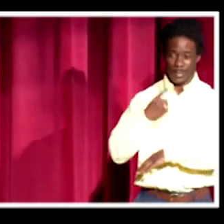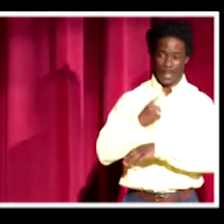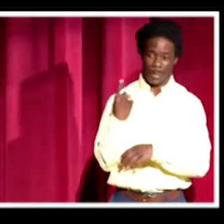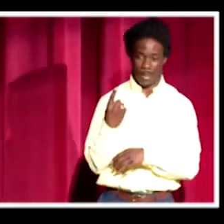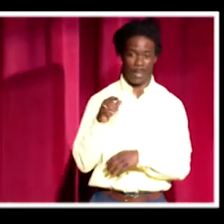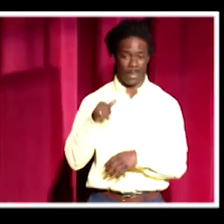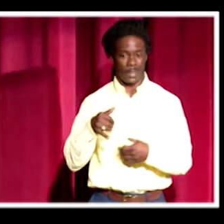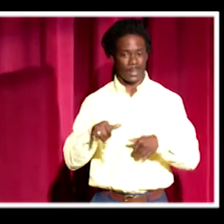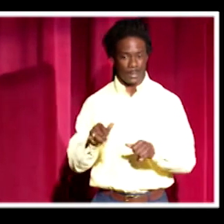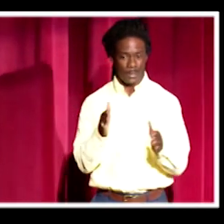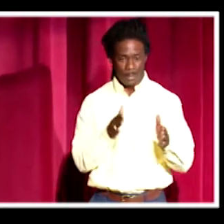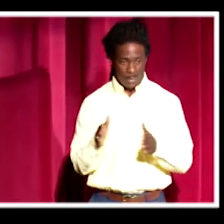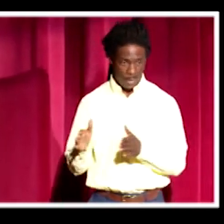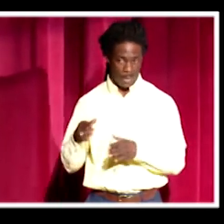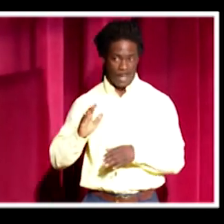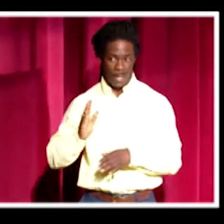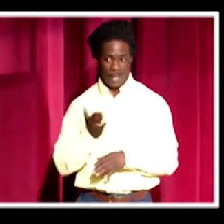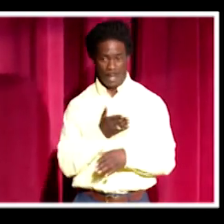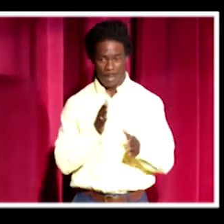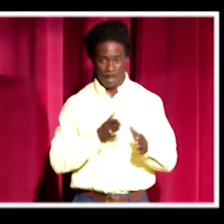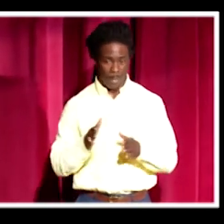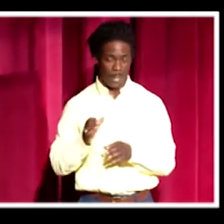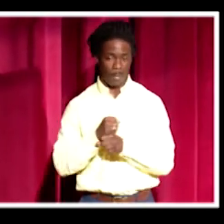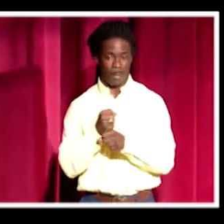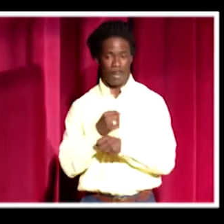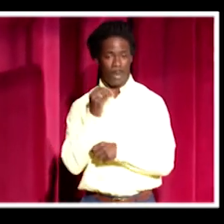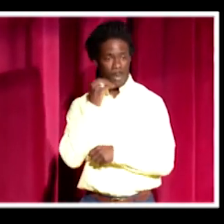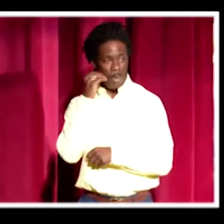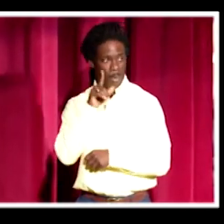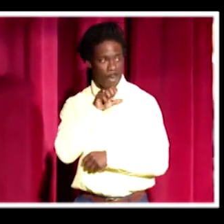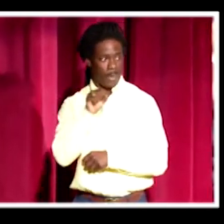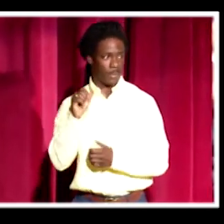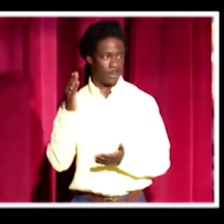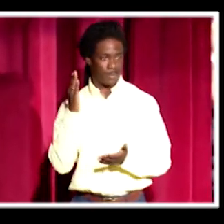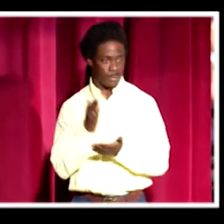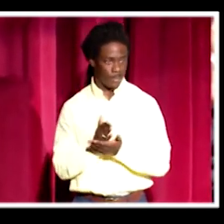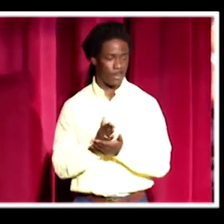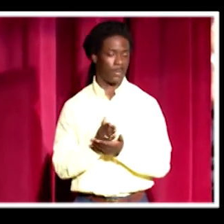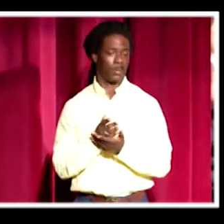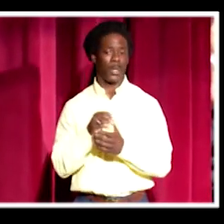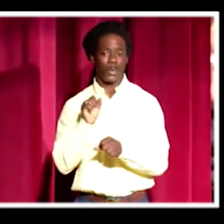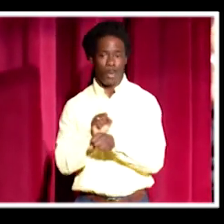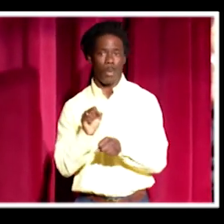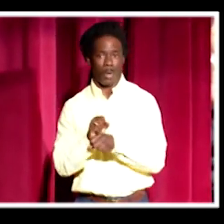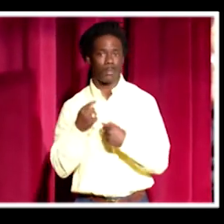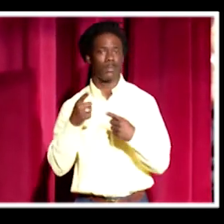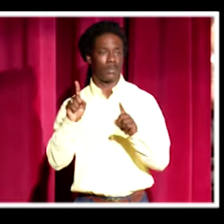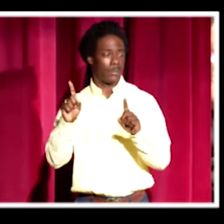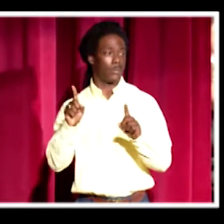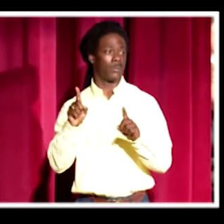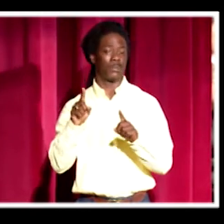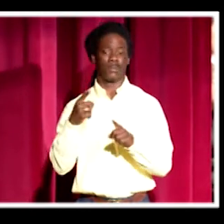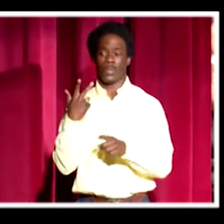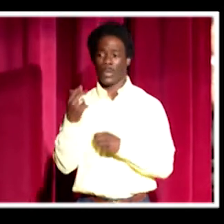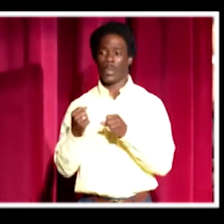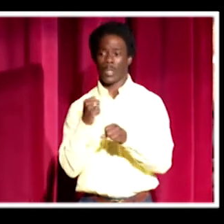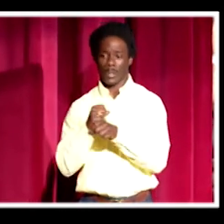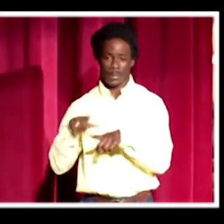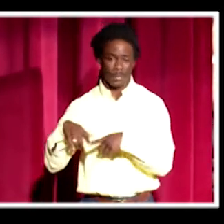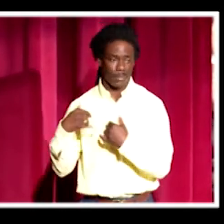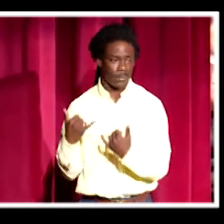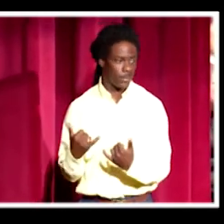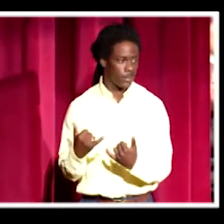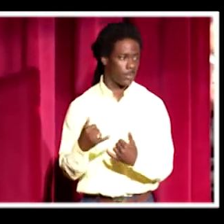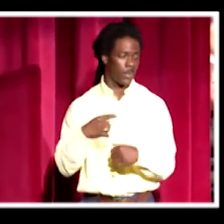still. Our plan to make homelessness rare, brief, and non-recurring is working. Over the past 3 years, we